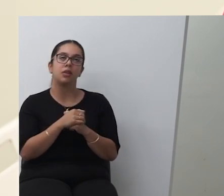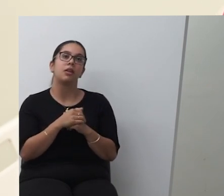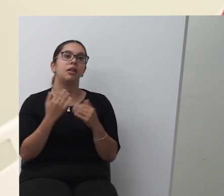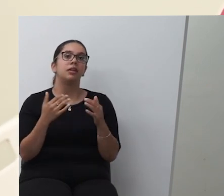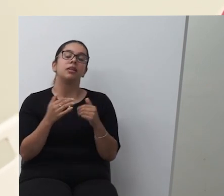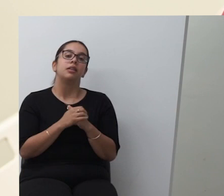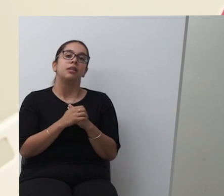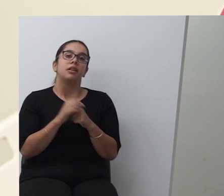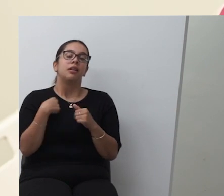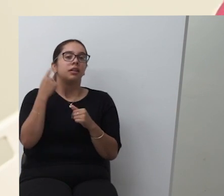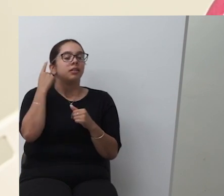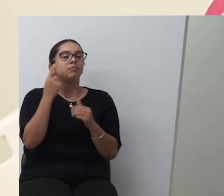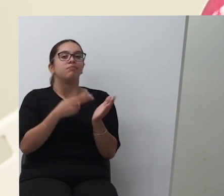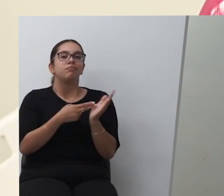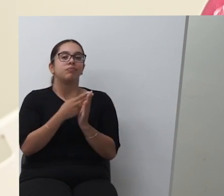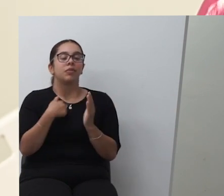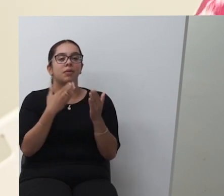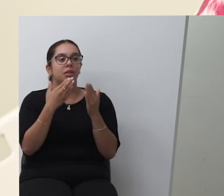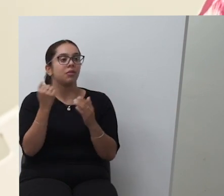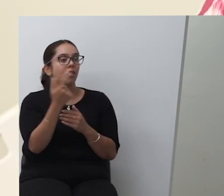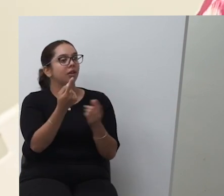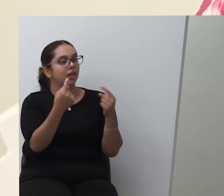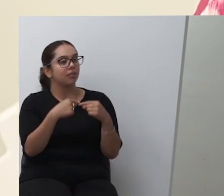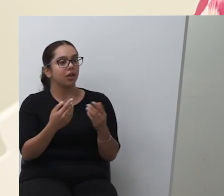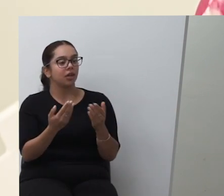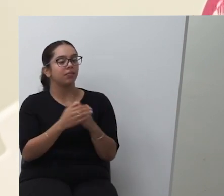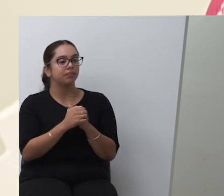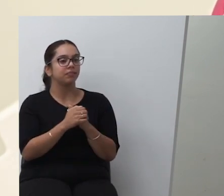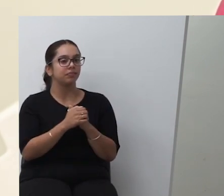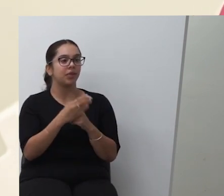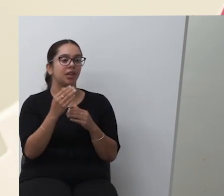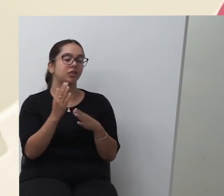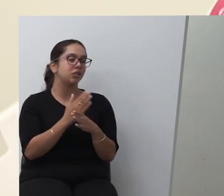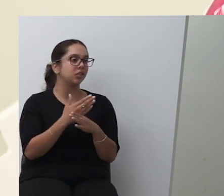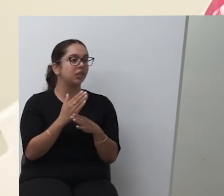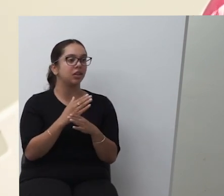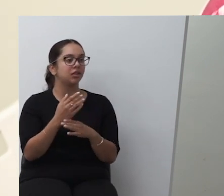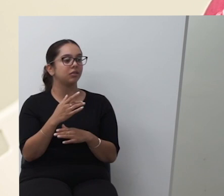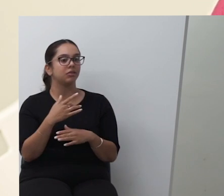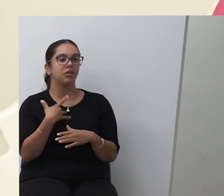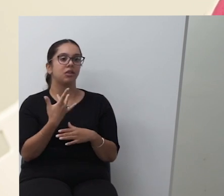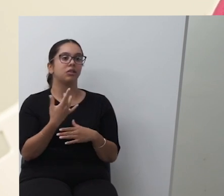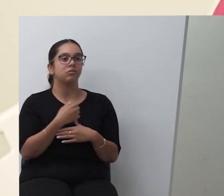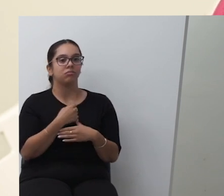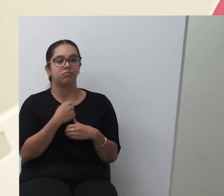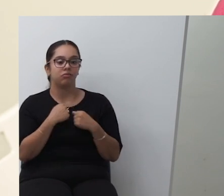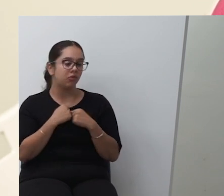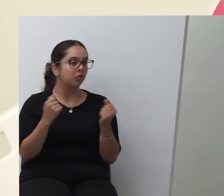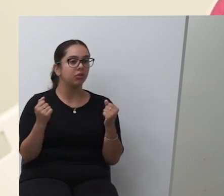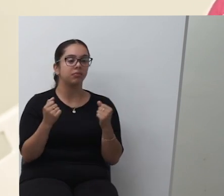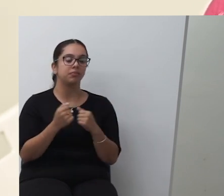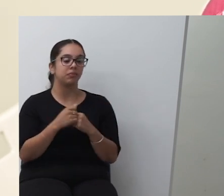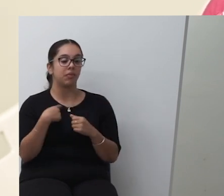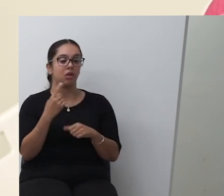I think honestly, I'm just grateful that you all came here and shared and were vulnerable and open. I think my